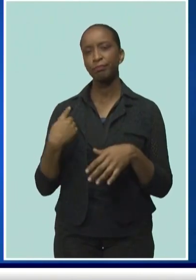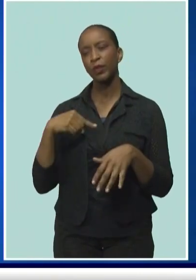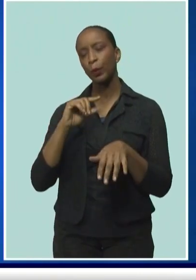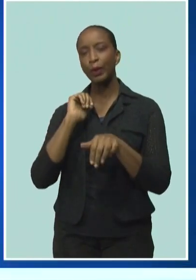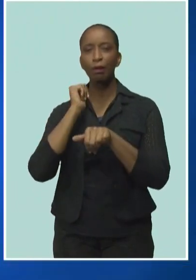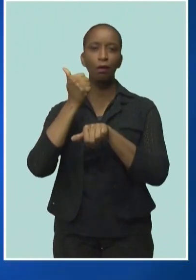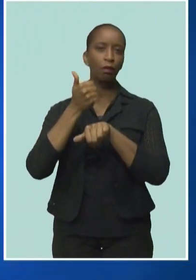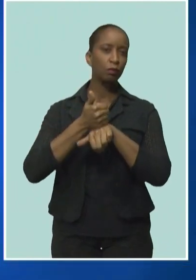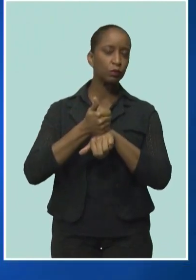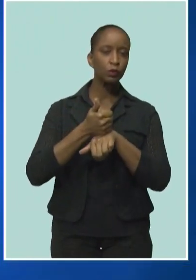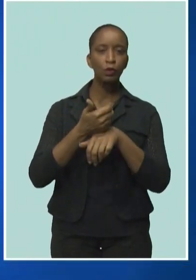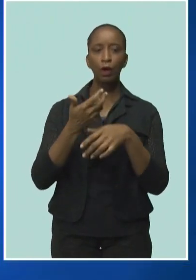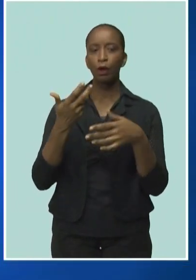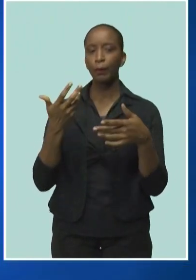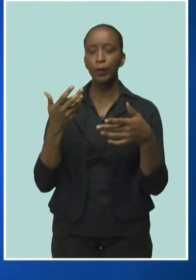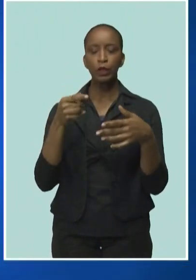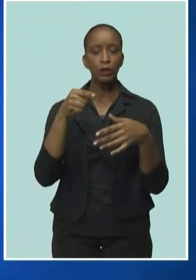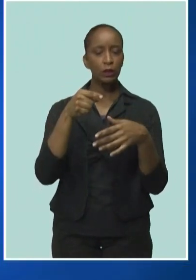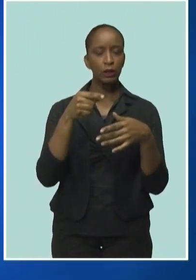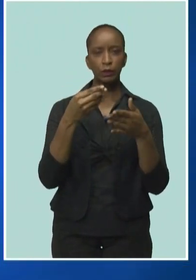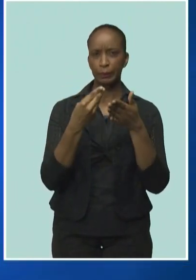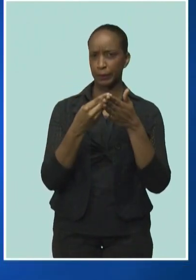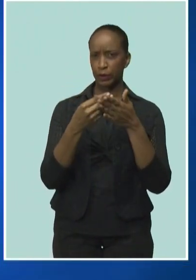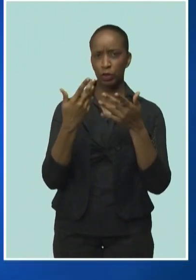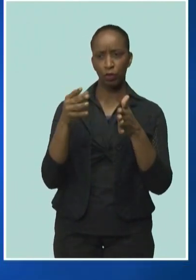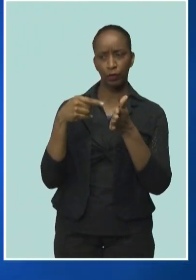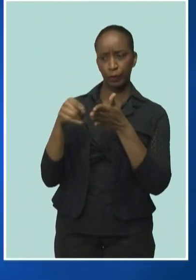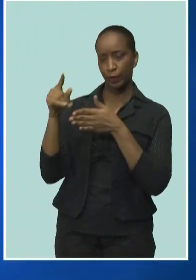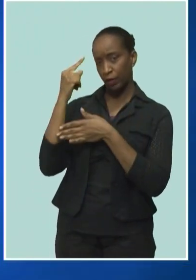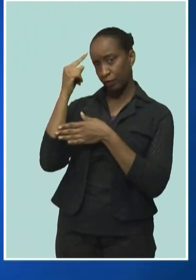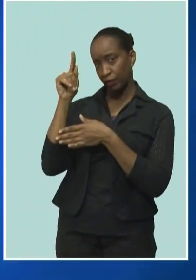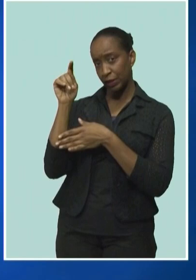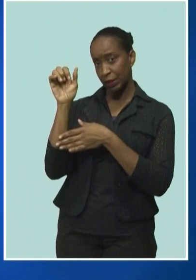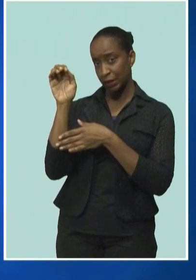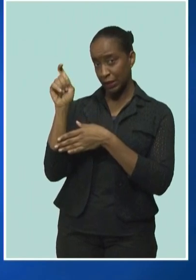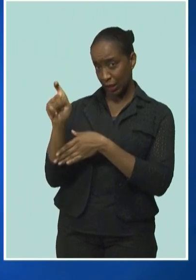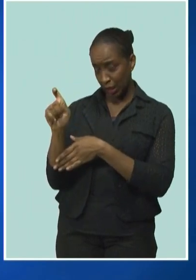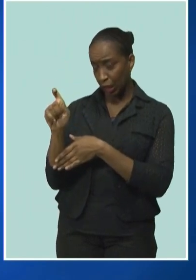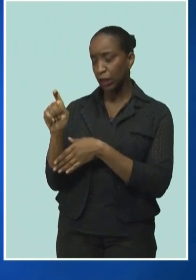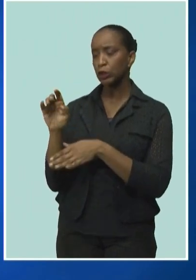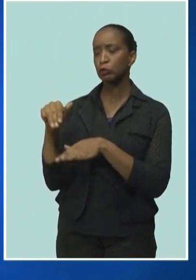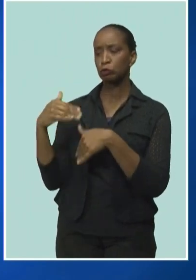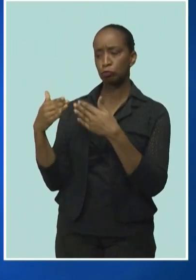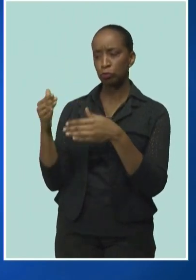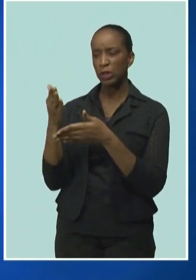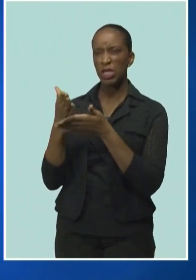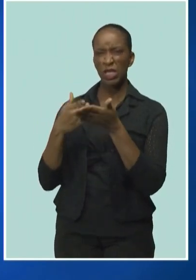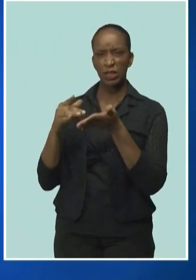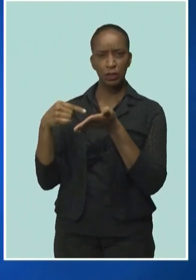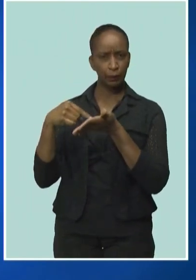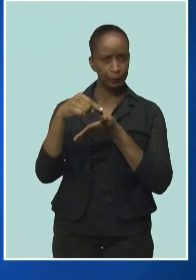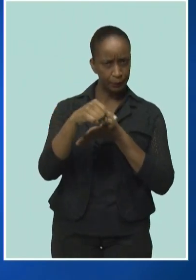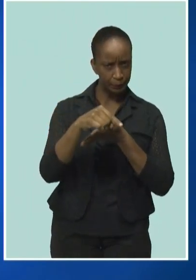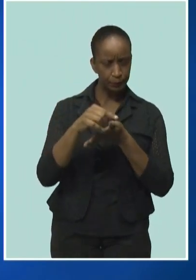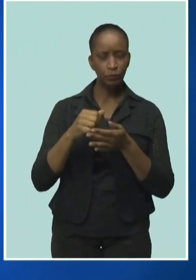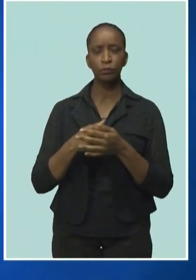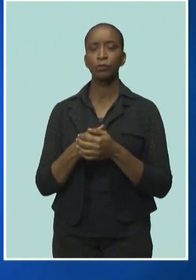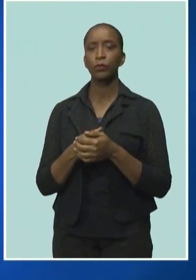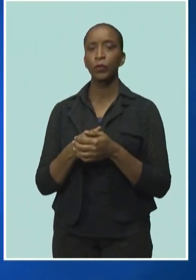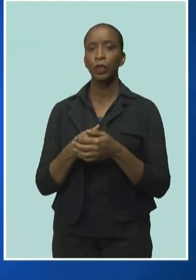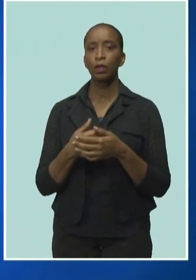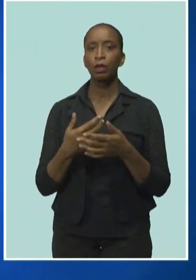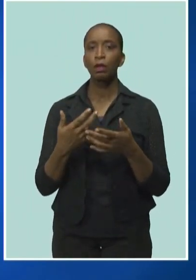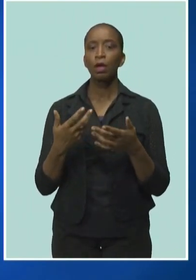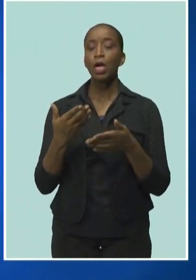other measures which are designed to reduce the effective tax rate for some of